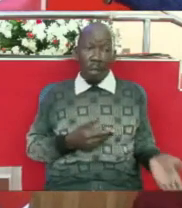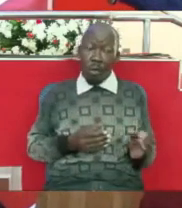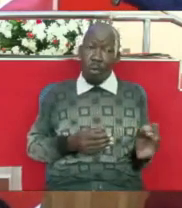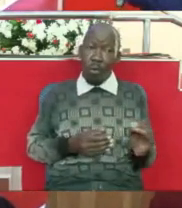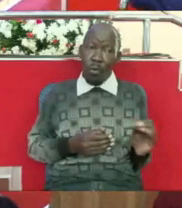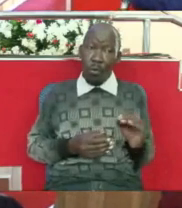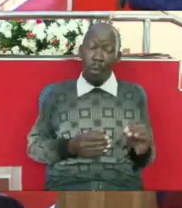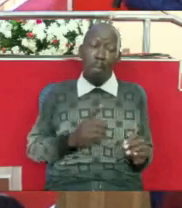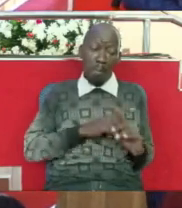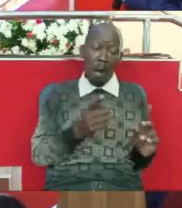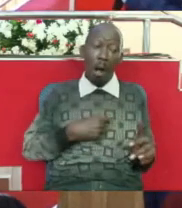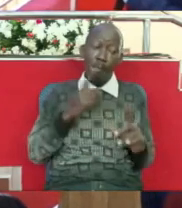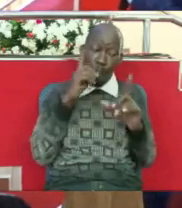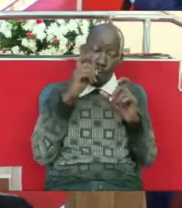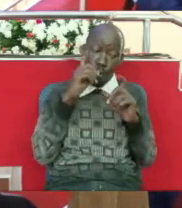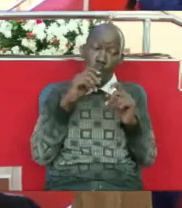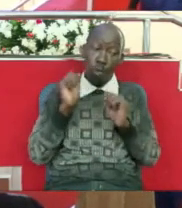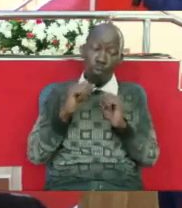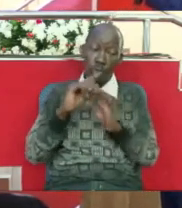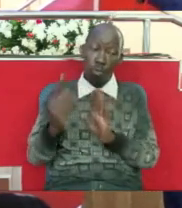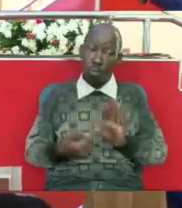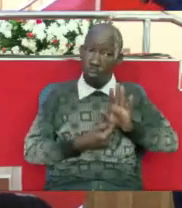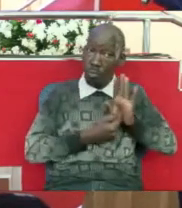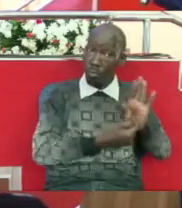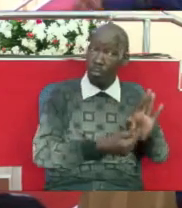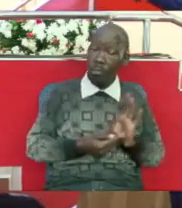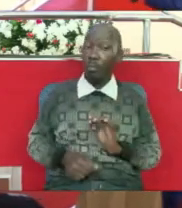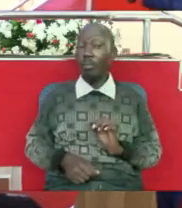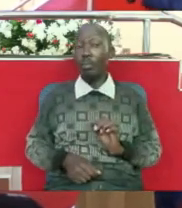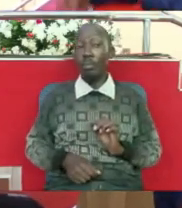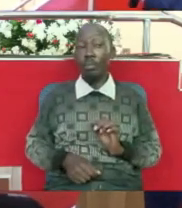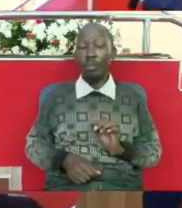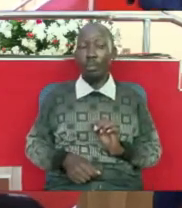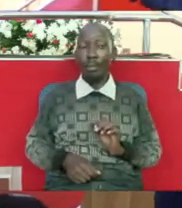I have a picture of Dr. Ron's most beautiful wife. No, that's not the one.